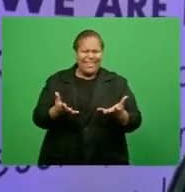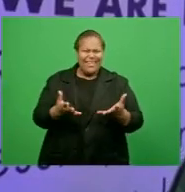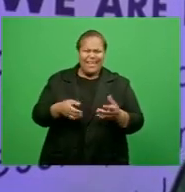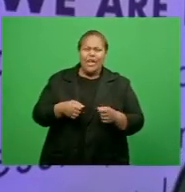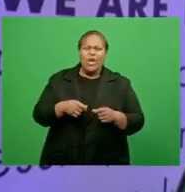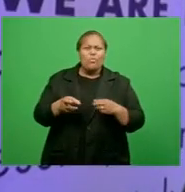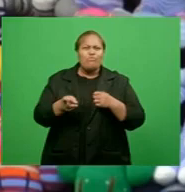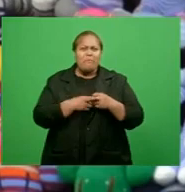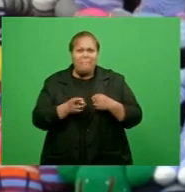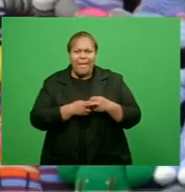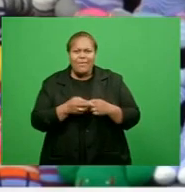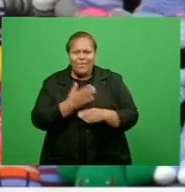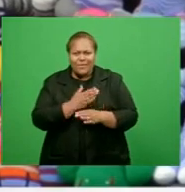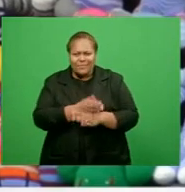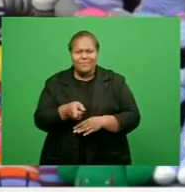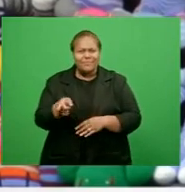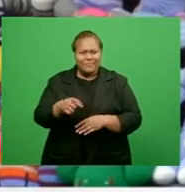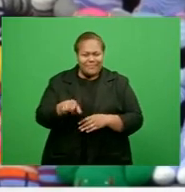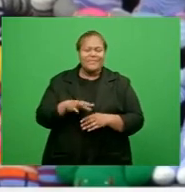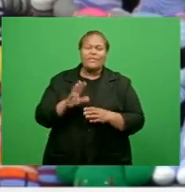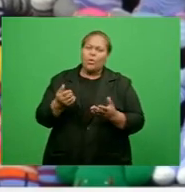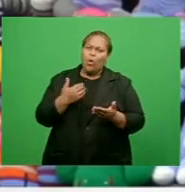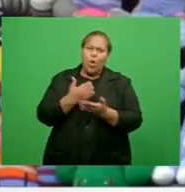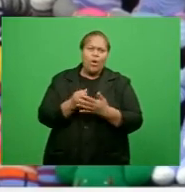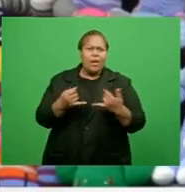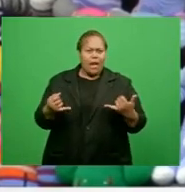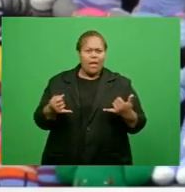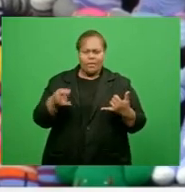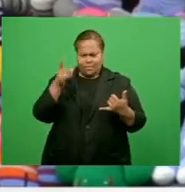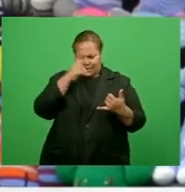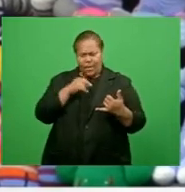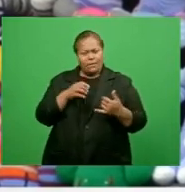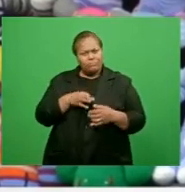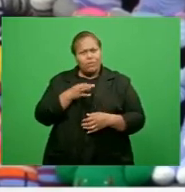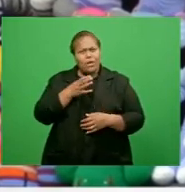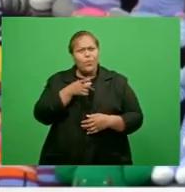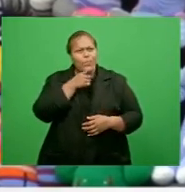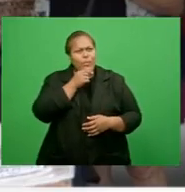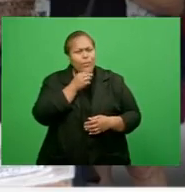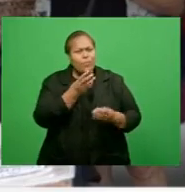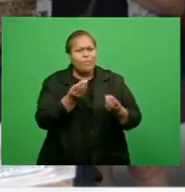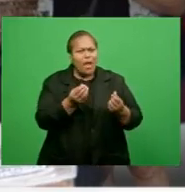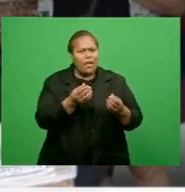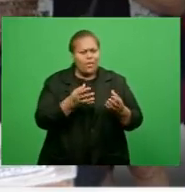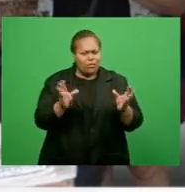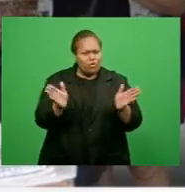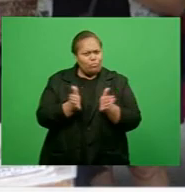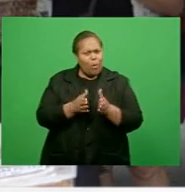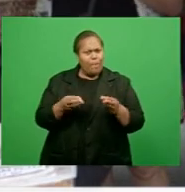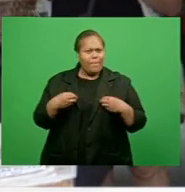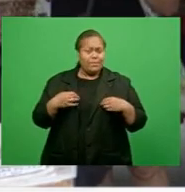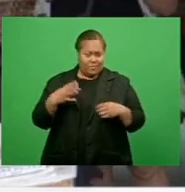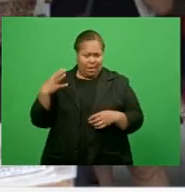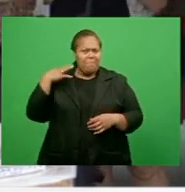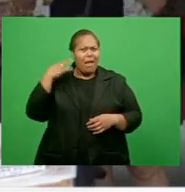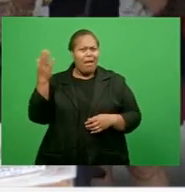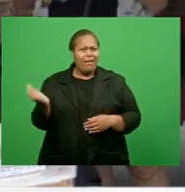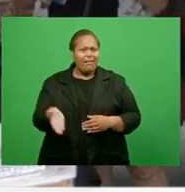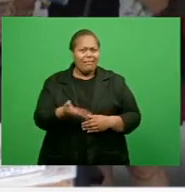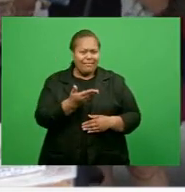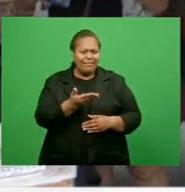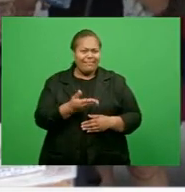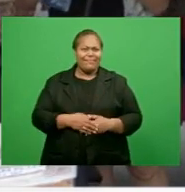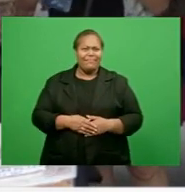hard to get a job. So it was on online that I can get a micro business loan. So I applied for it for